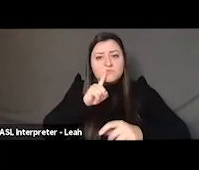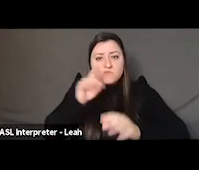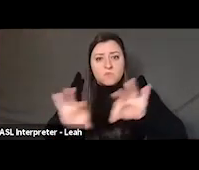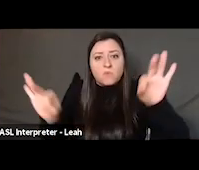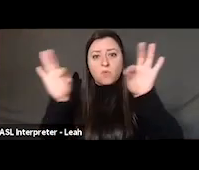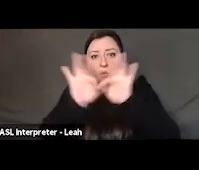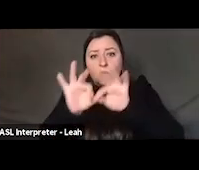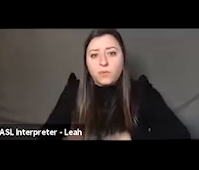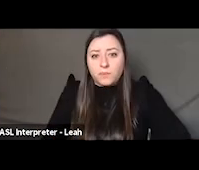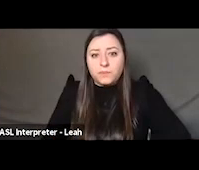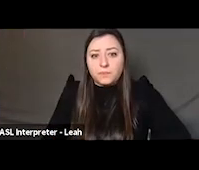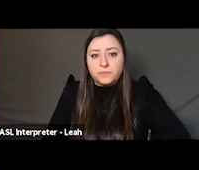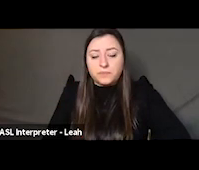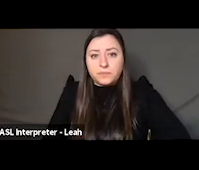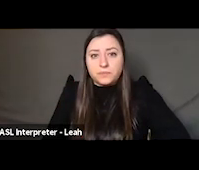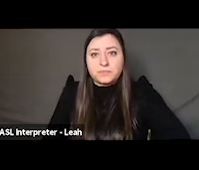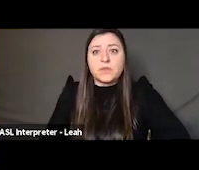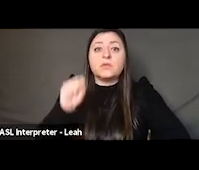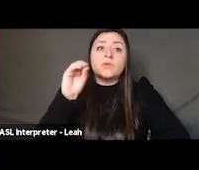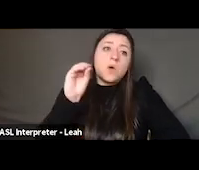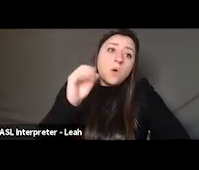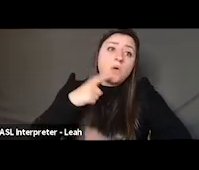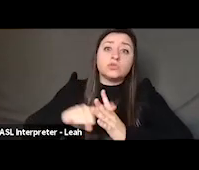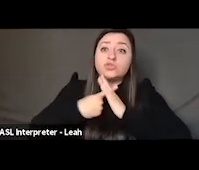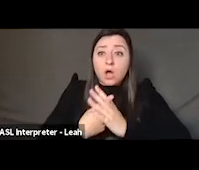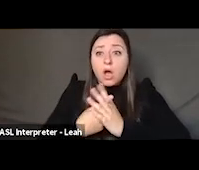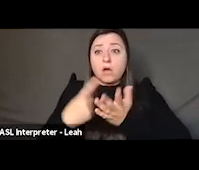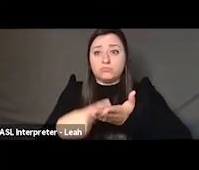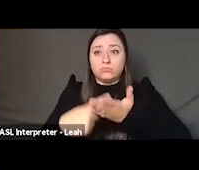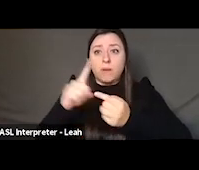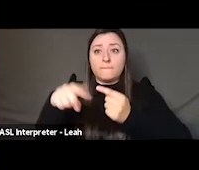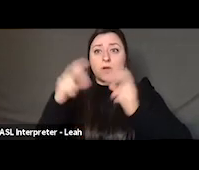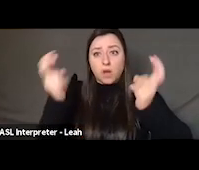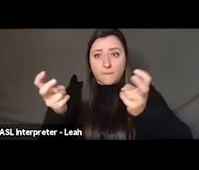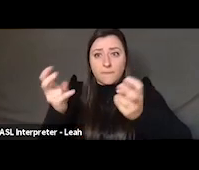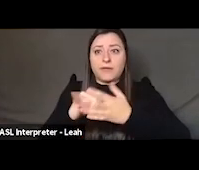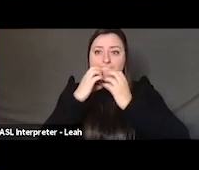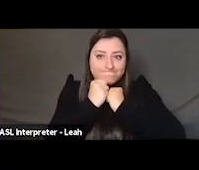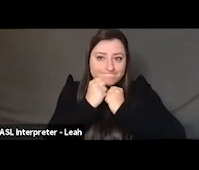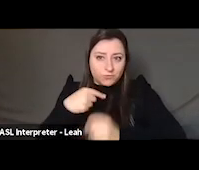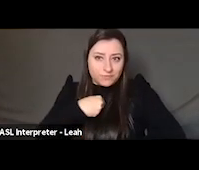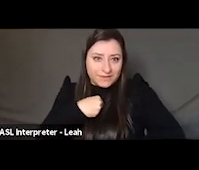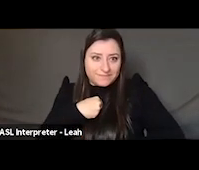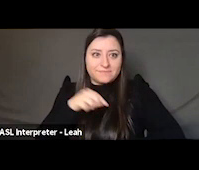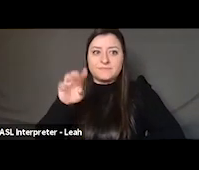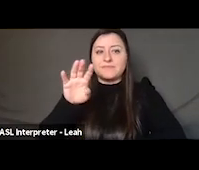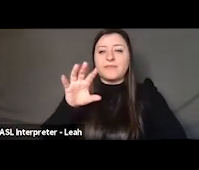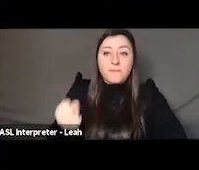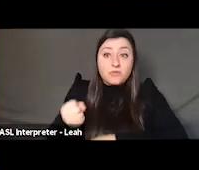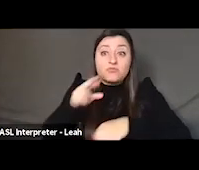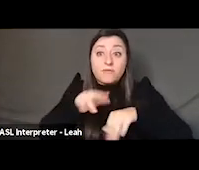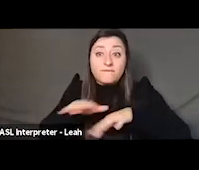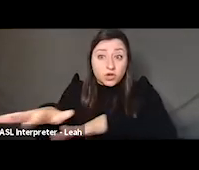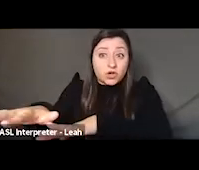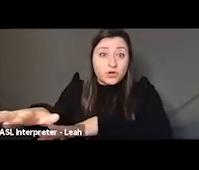So I will start diving into a topic that is dear to my heart, the Beirut River. So this is the Beirut River in all its glory and in its, you know, in